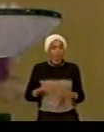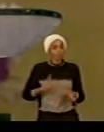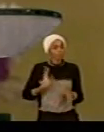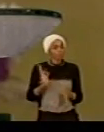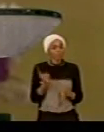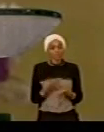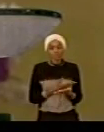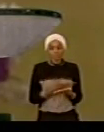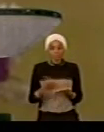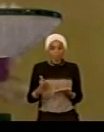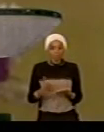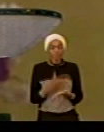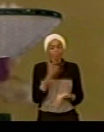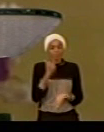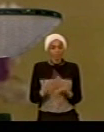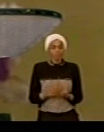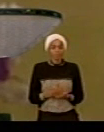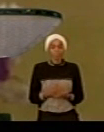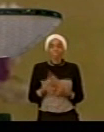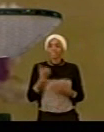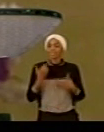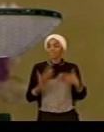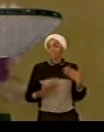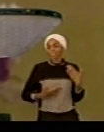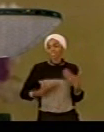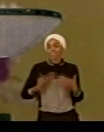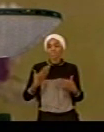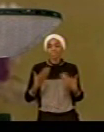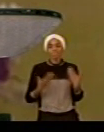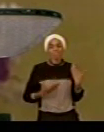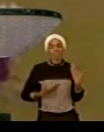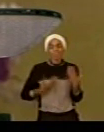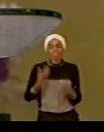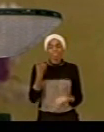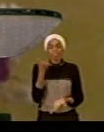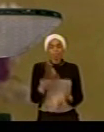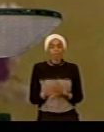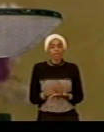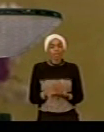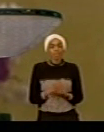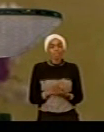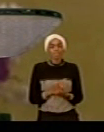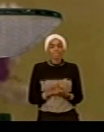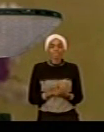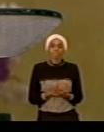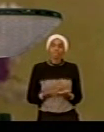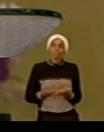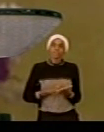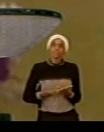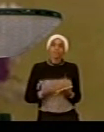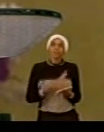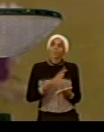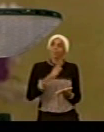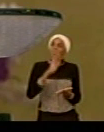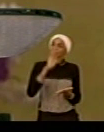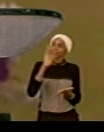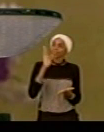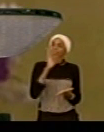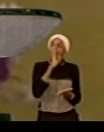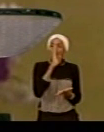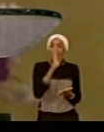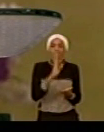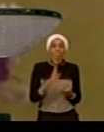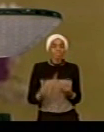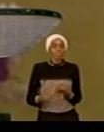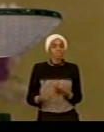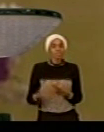us sing, amen. Rejoice, amen. Glory